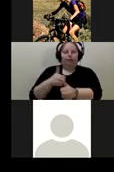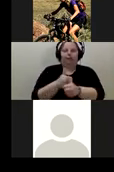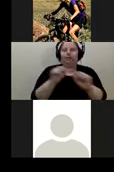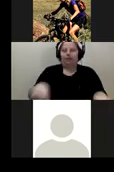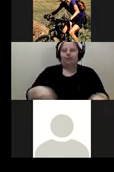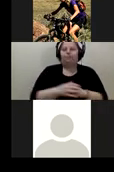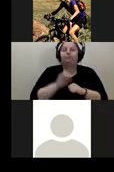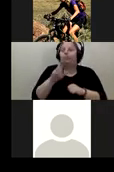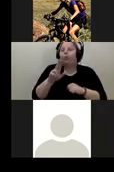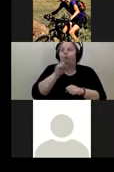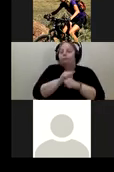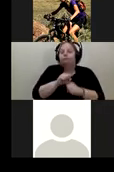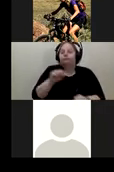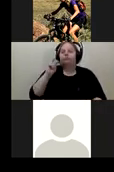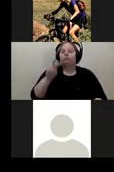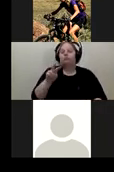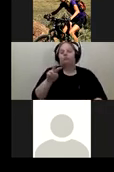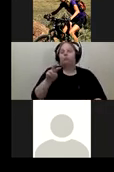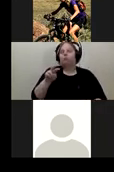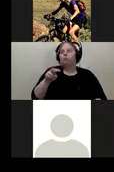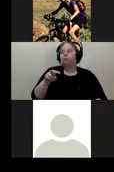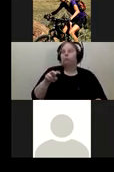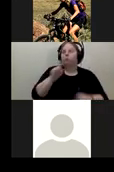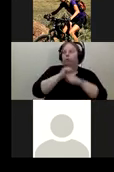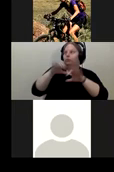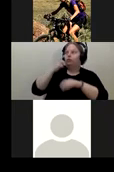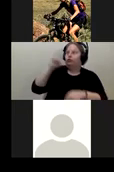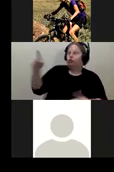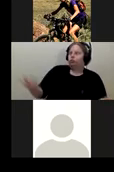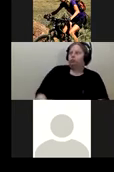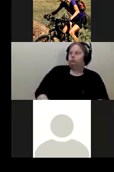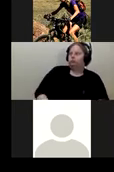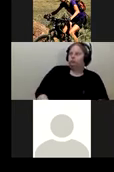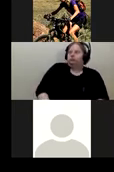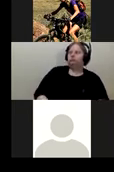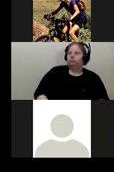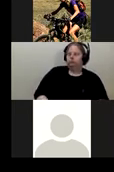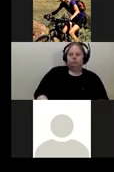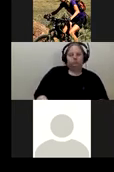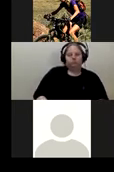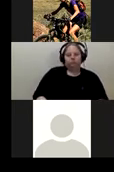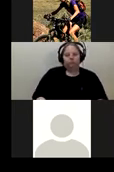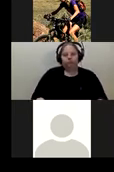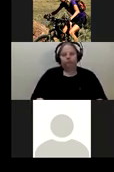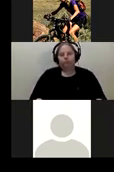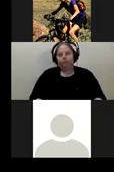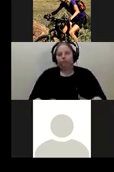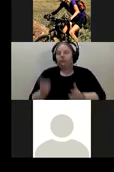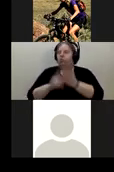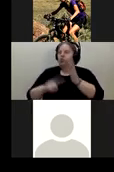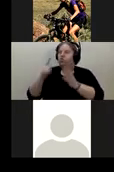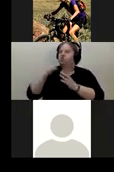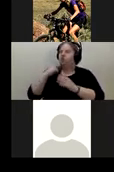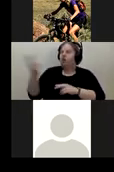I could just look at it and say, well, I was just doing that for you, you know. I'm just fighting fire with fire. That one's